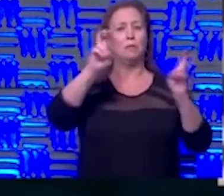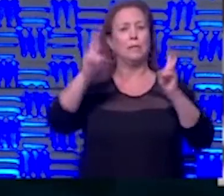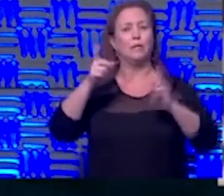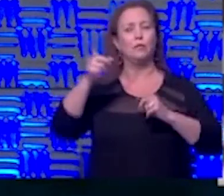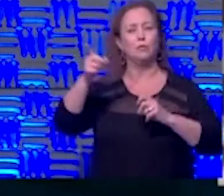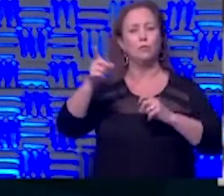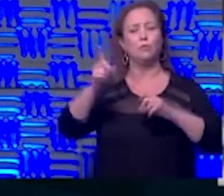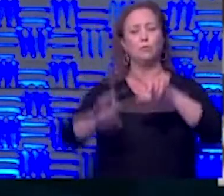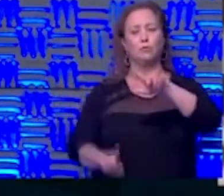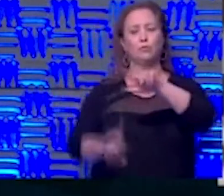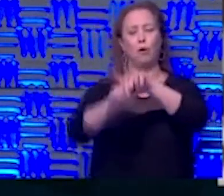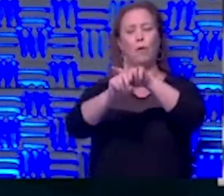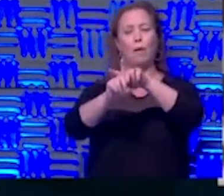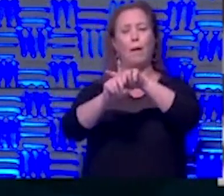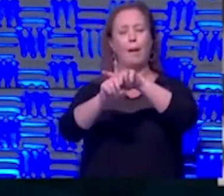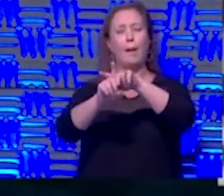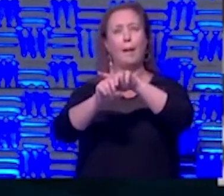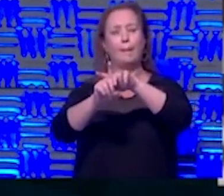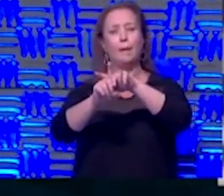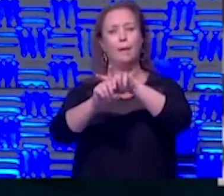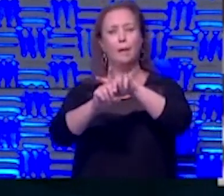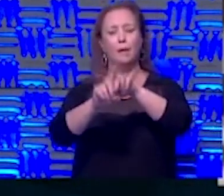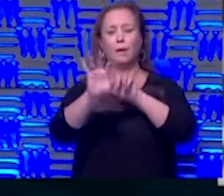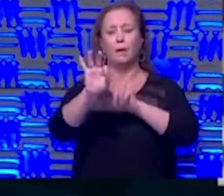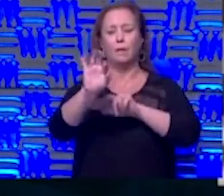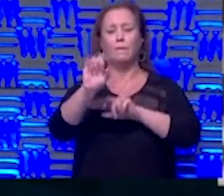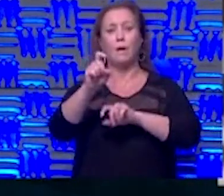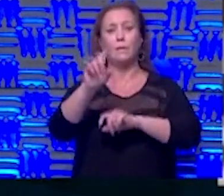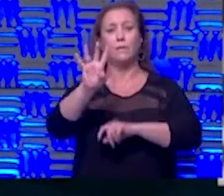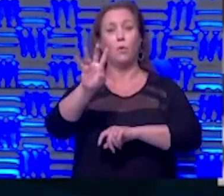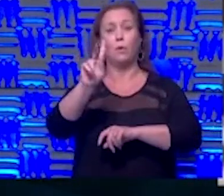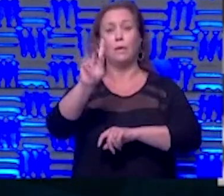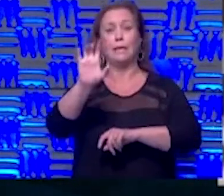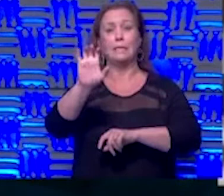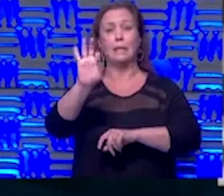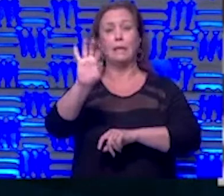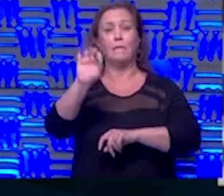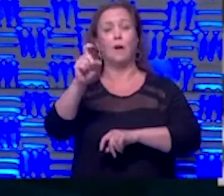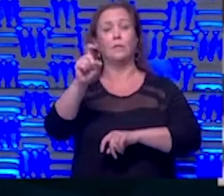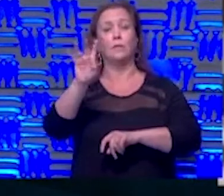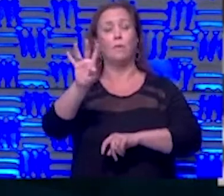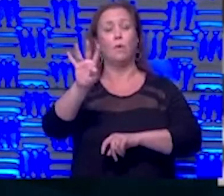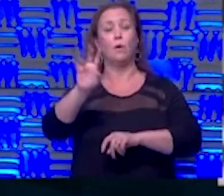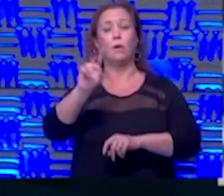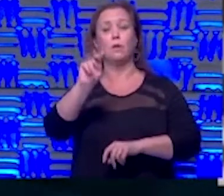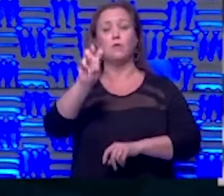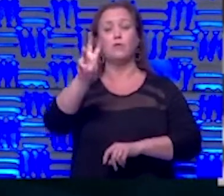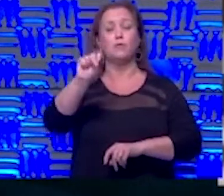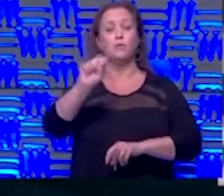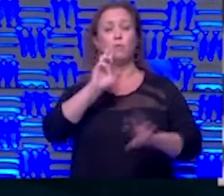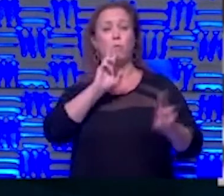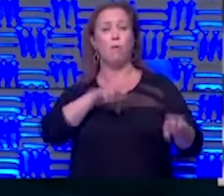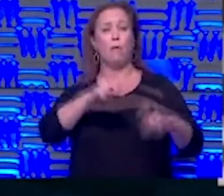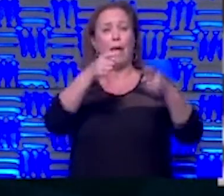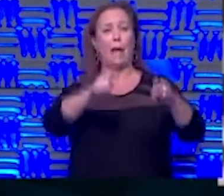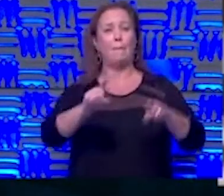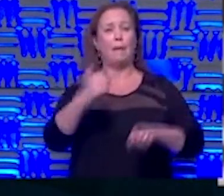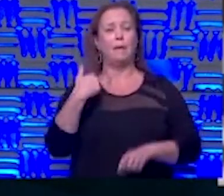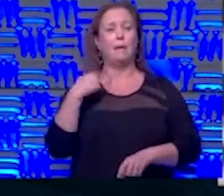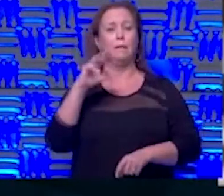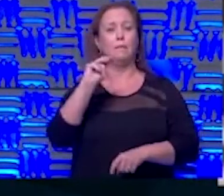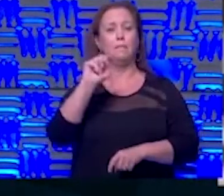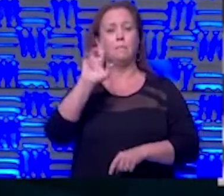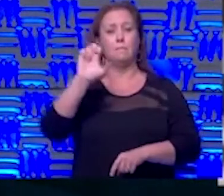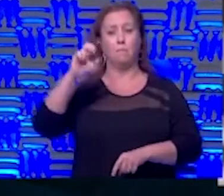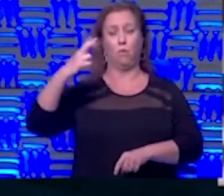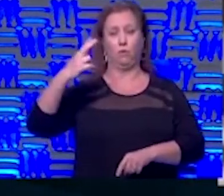in my mind when a Fox 4, Kansas City Fox 4 news report occurred in March. And